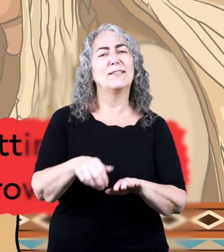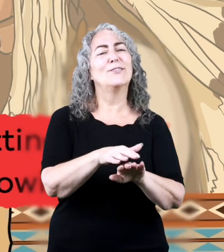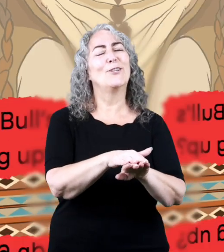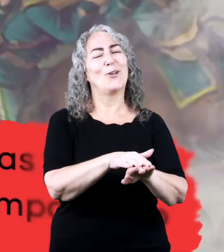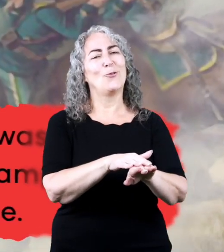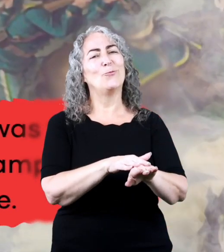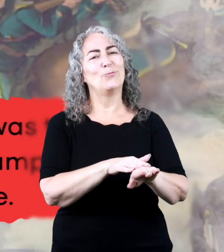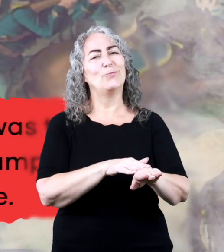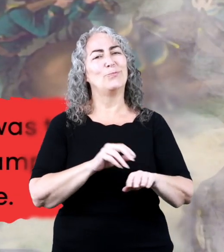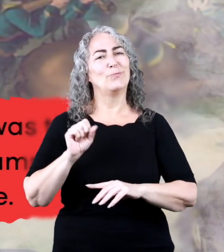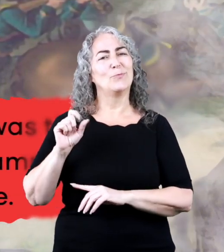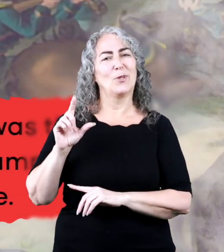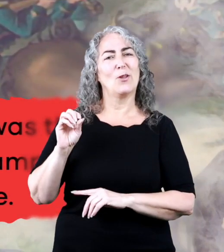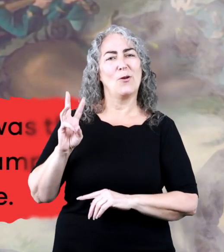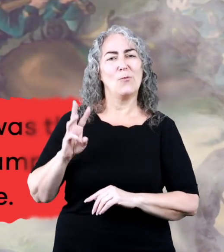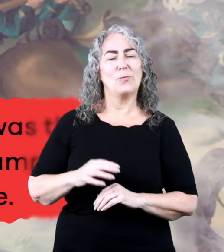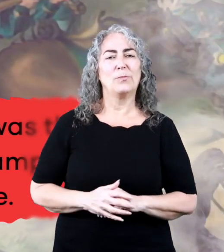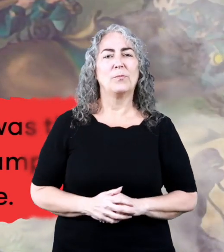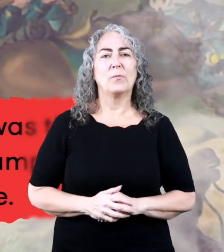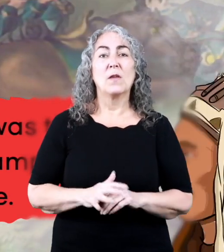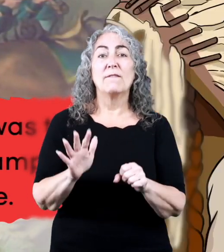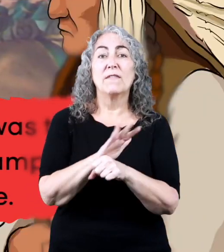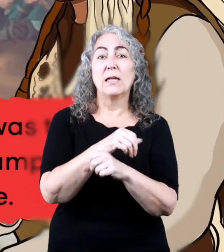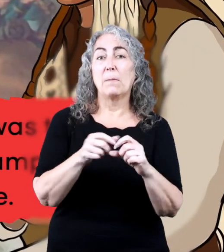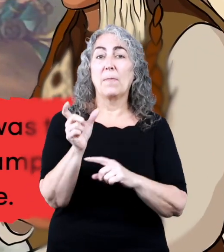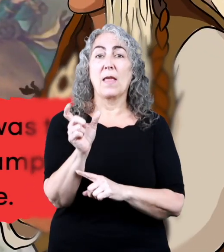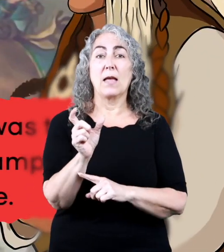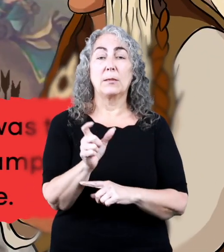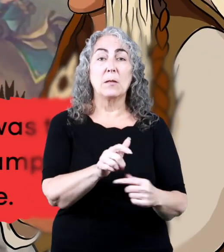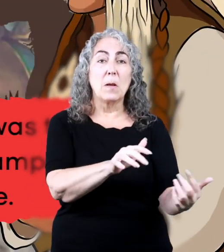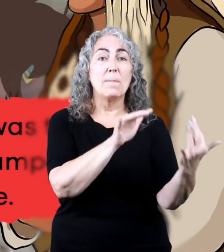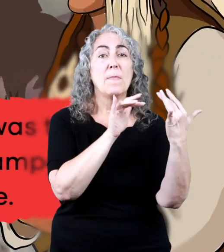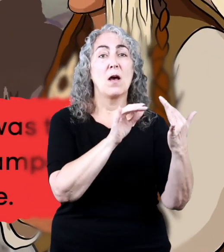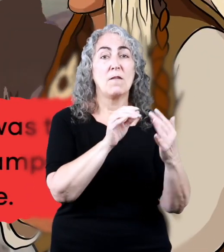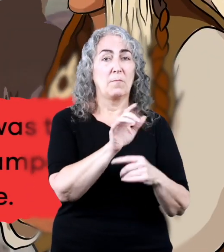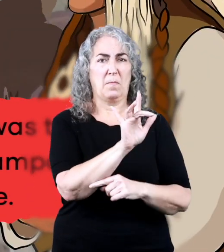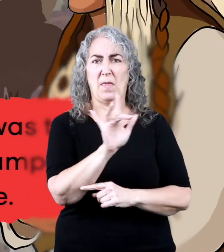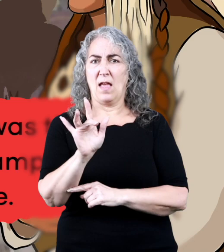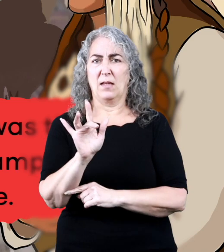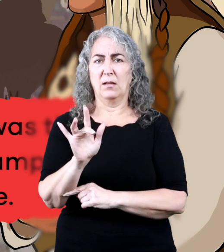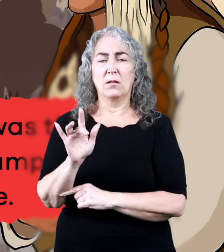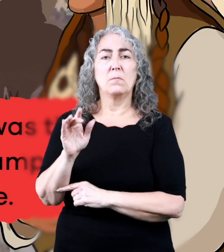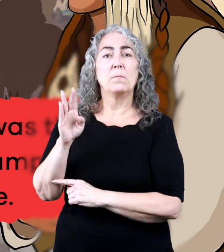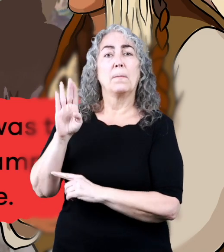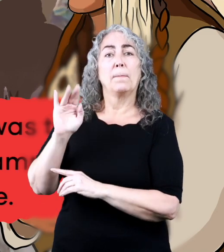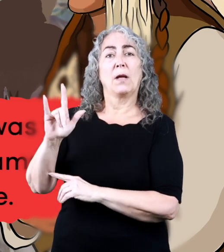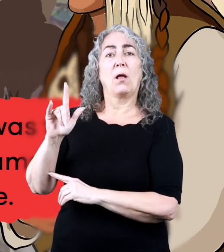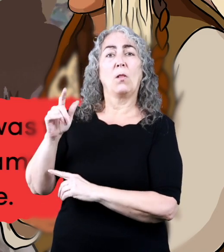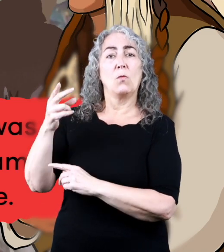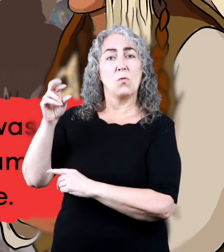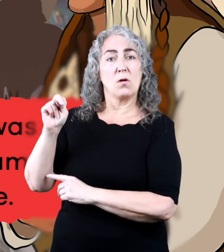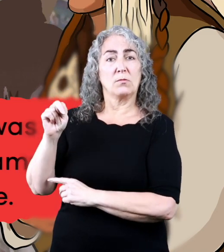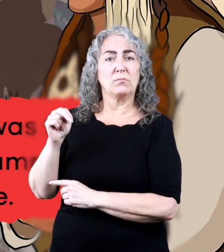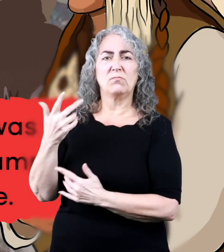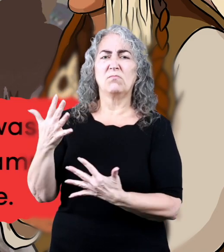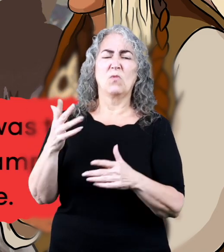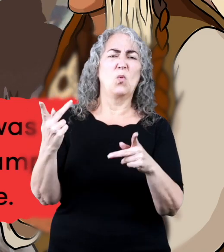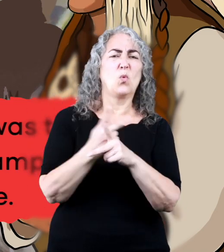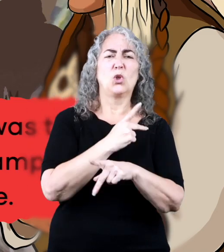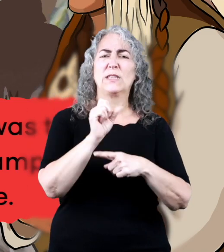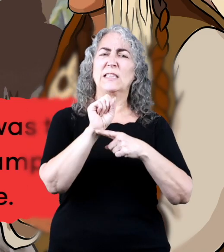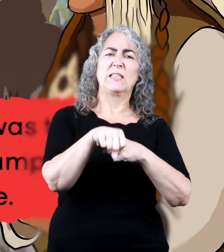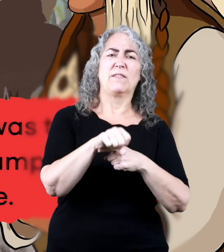Slow. Fill in the blank. The Battle of the Blank Bighorn was the U.S. military's worst